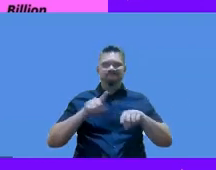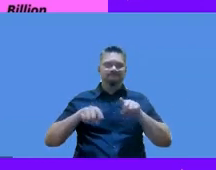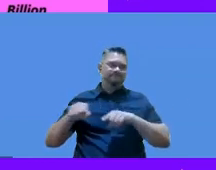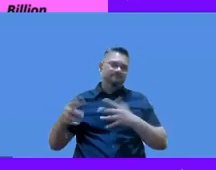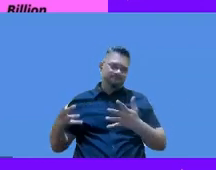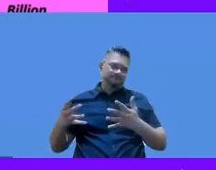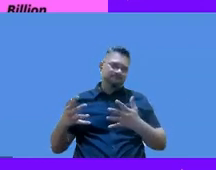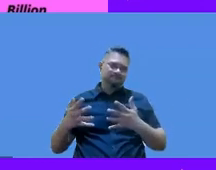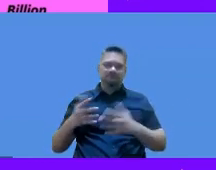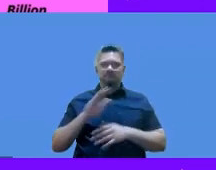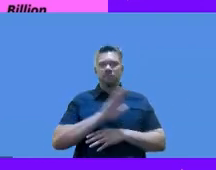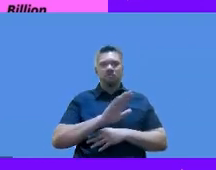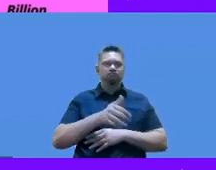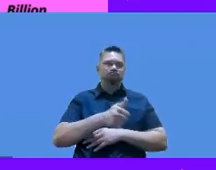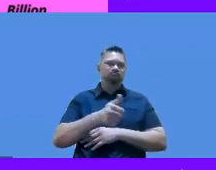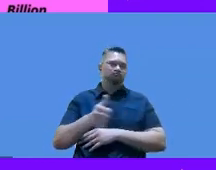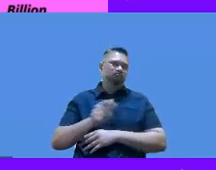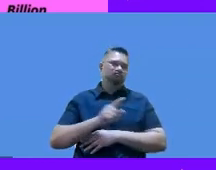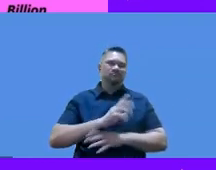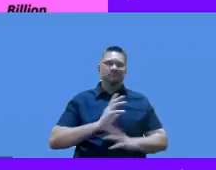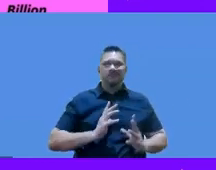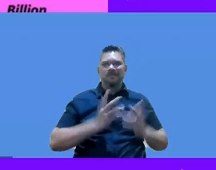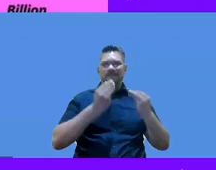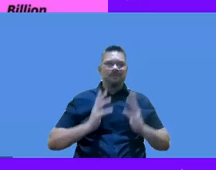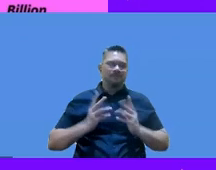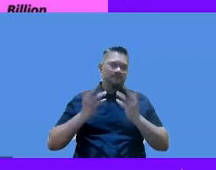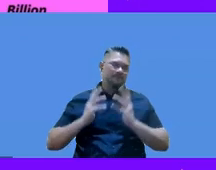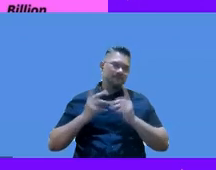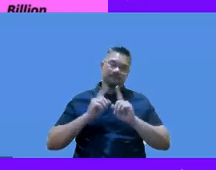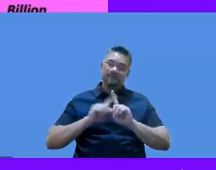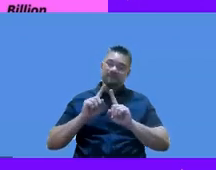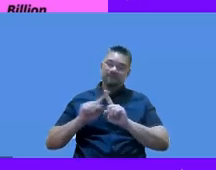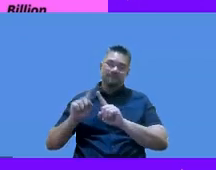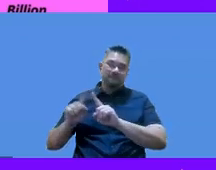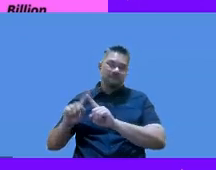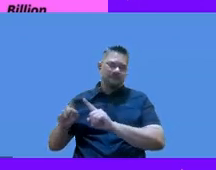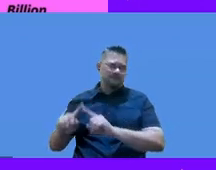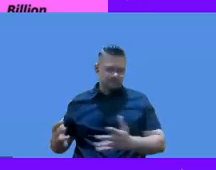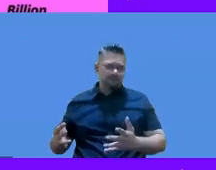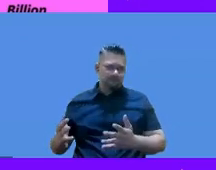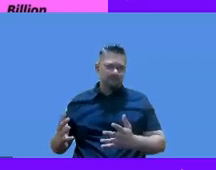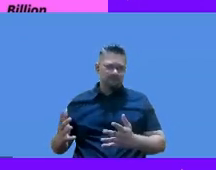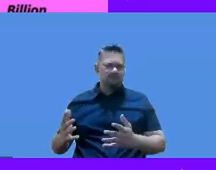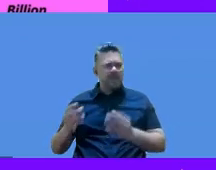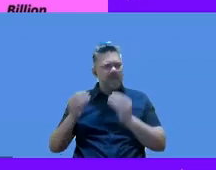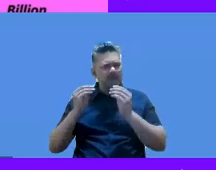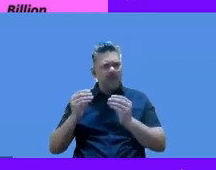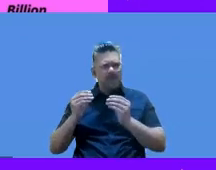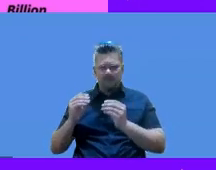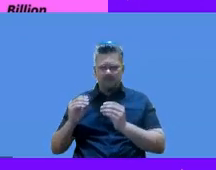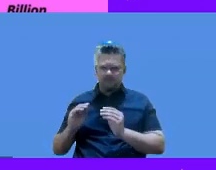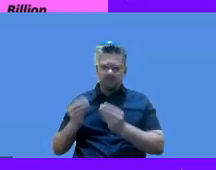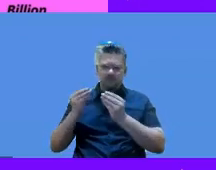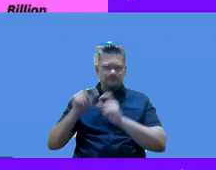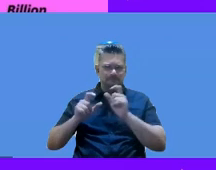different contacts, different issues. So how do we ensure that those young people who want to be advocates, who want to be advocates, are